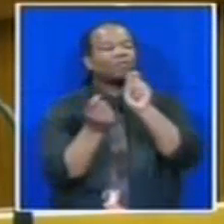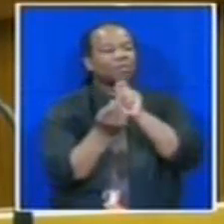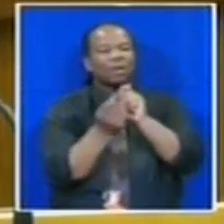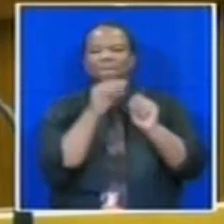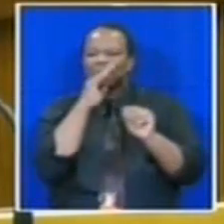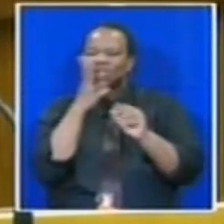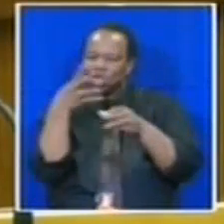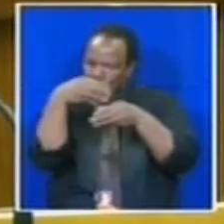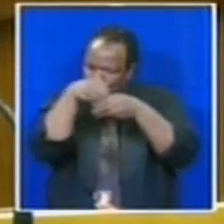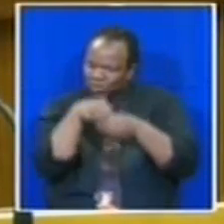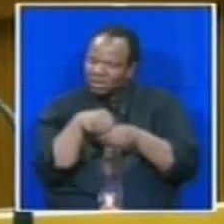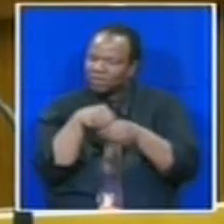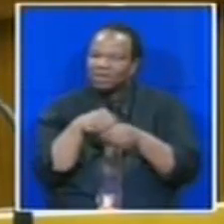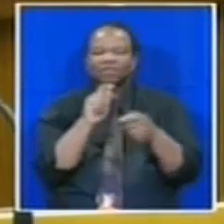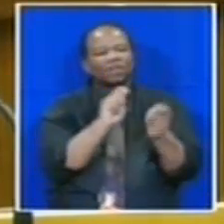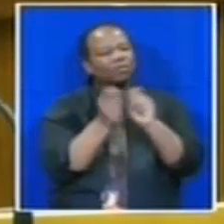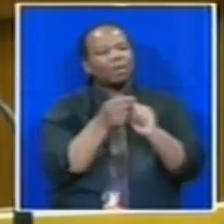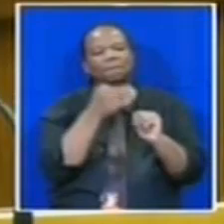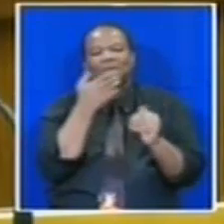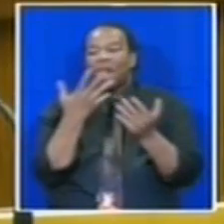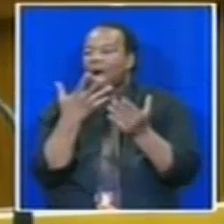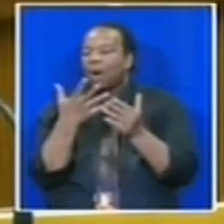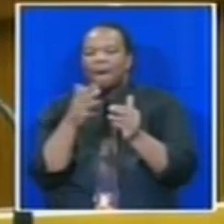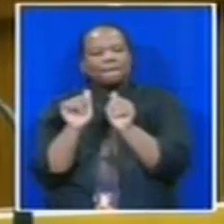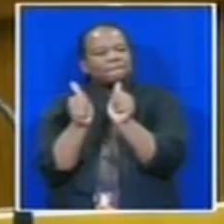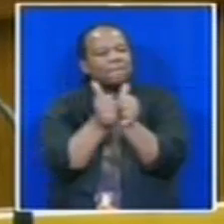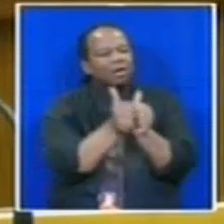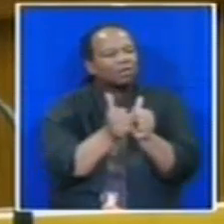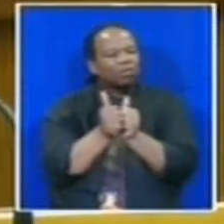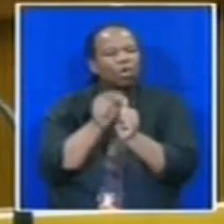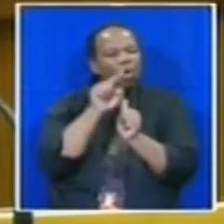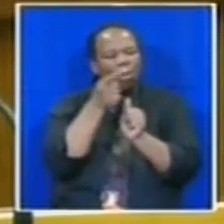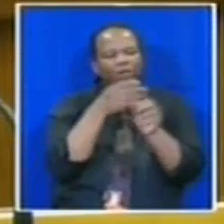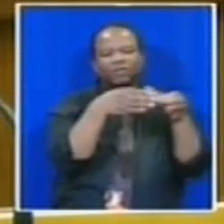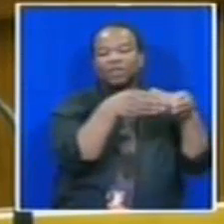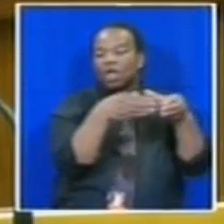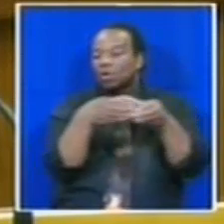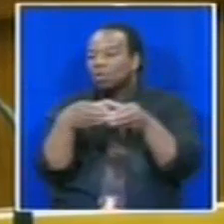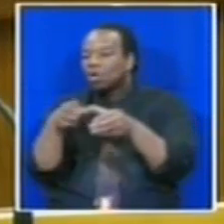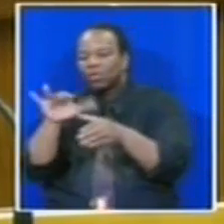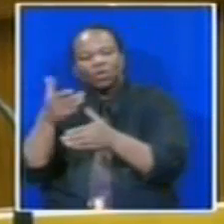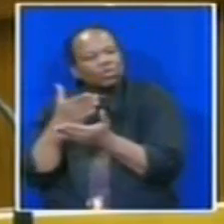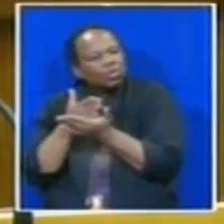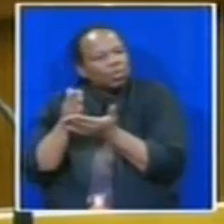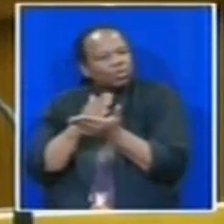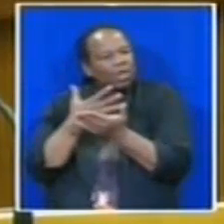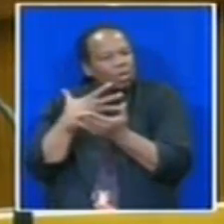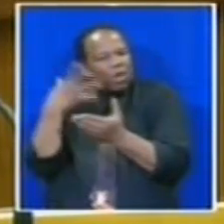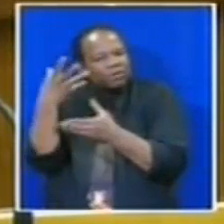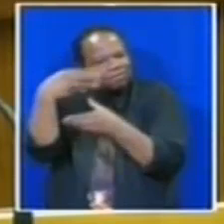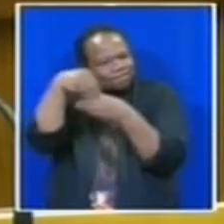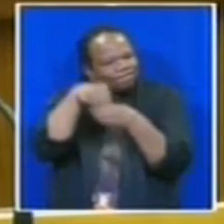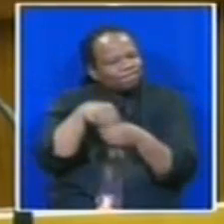transformation, rests on a partnership between all stakeholders who share our commitment to inclusiveness in our development